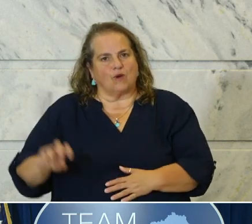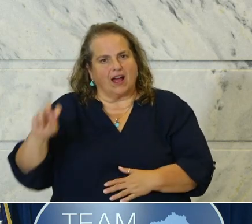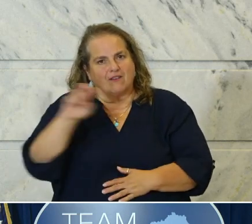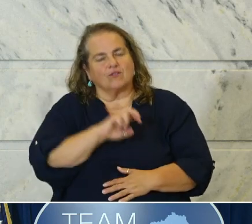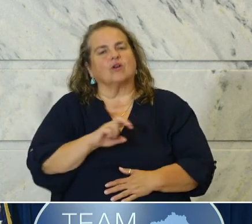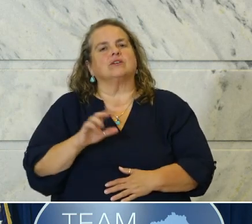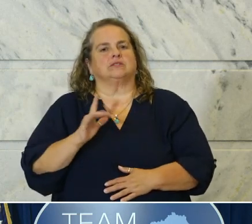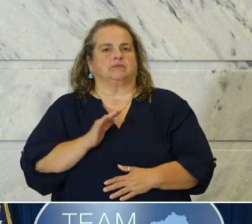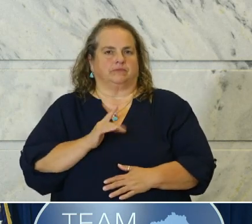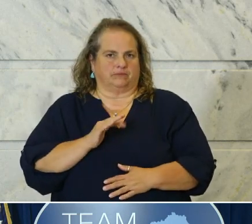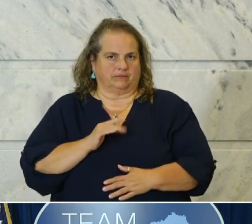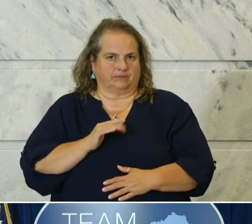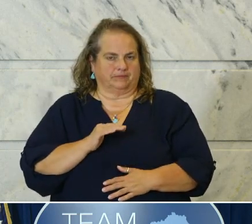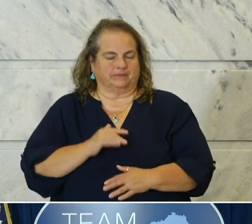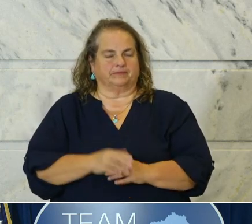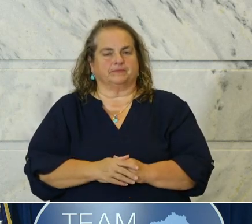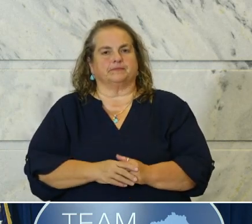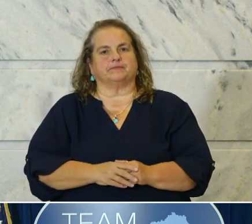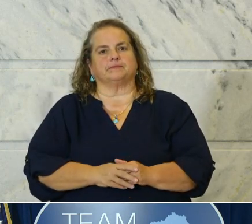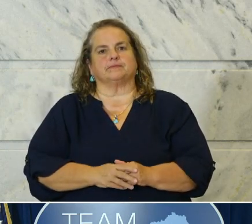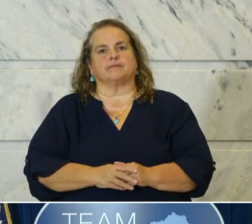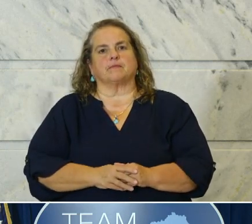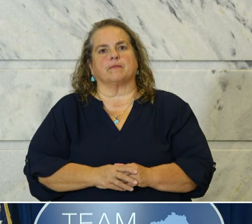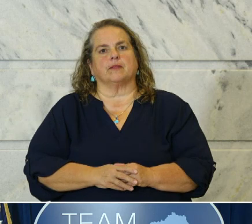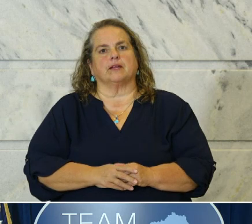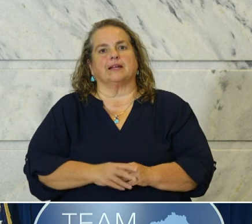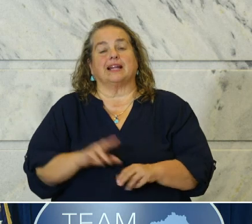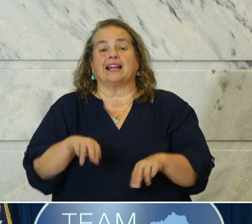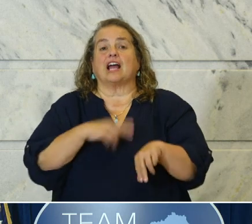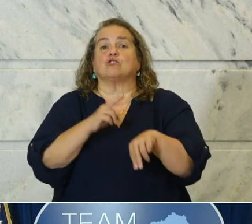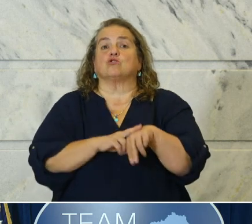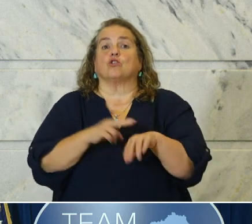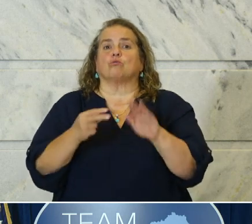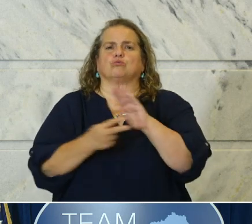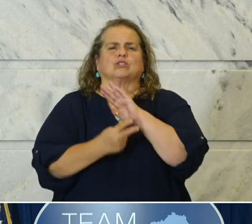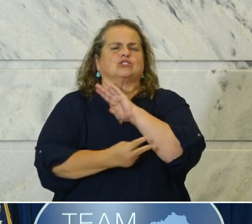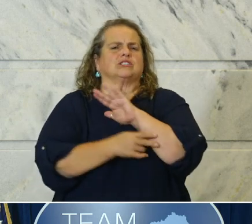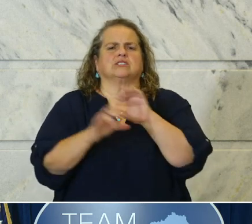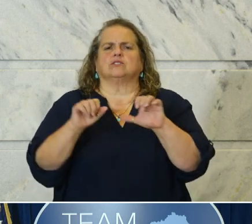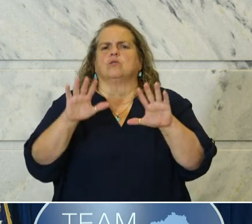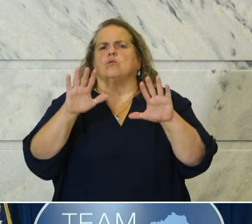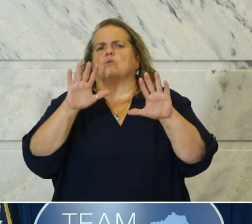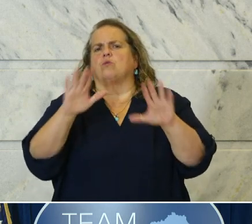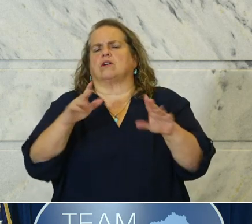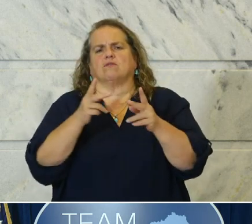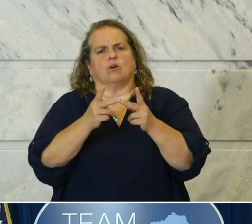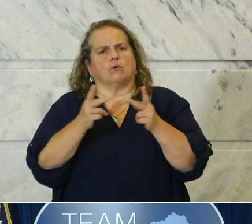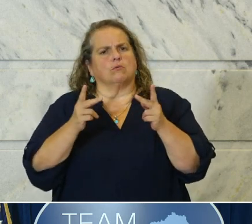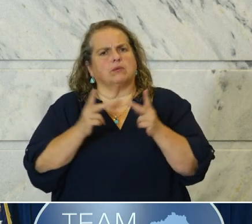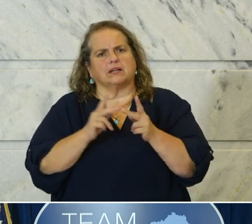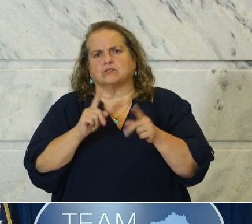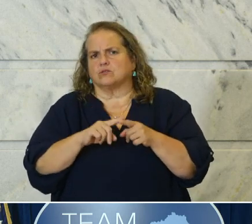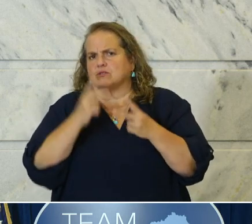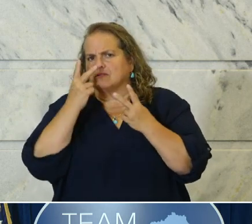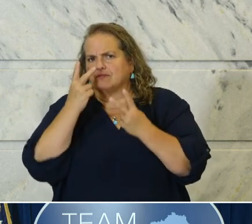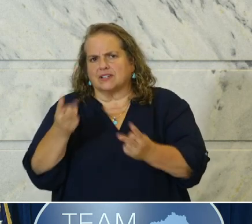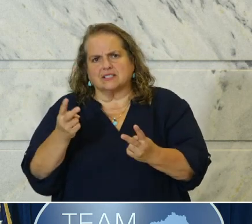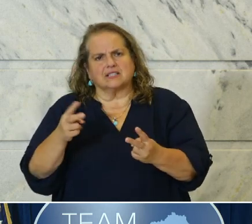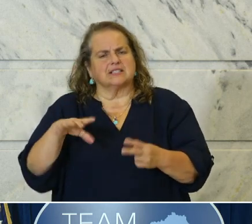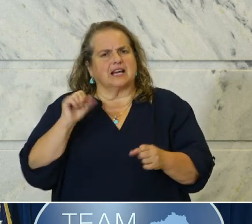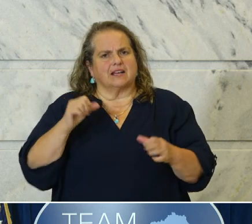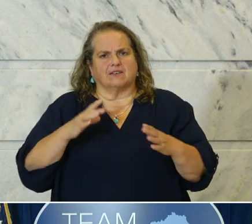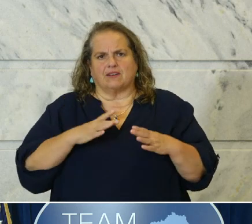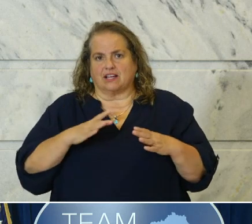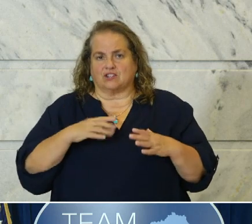and how they get away. Natural Bridge is an incredible destination that I'm